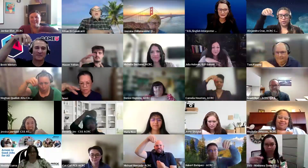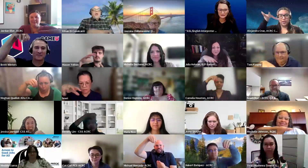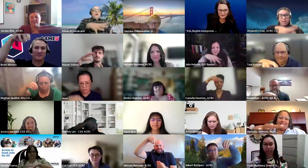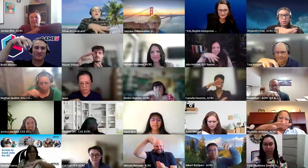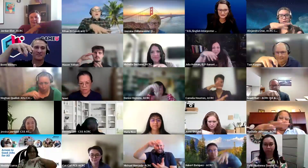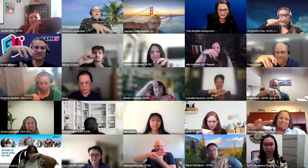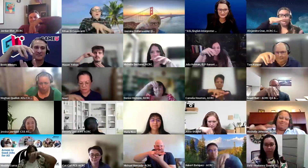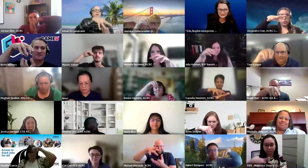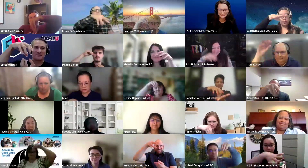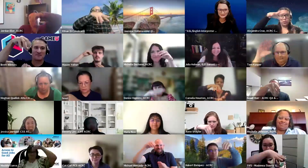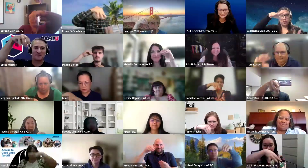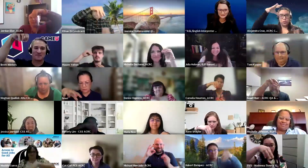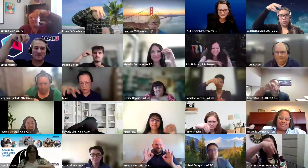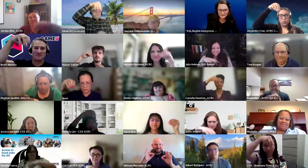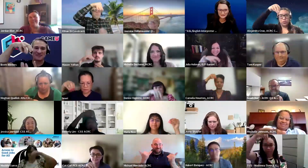ghost.